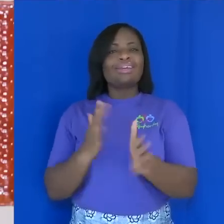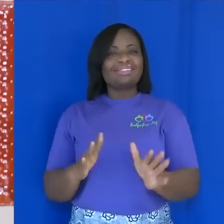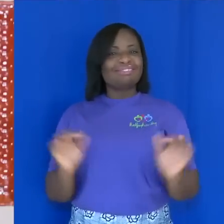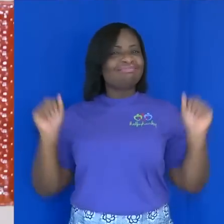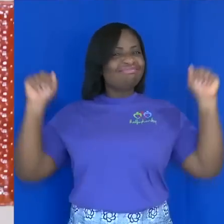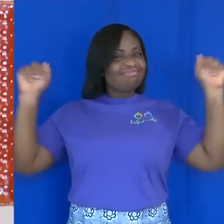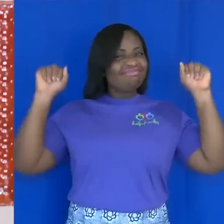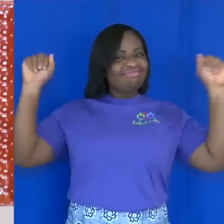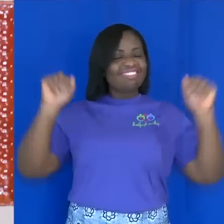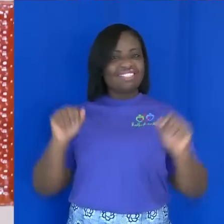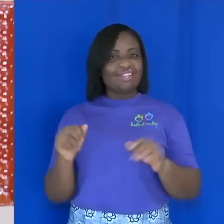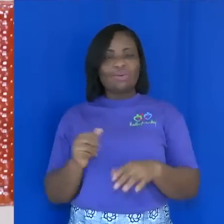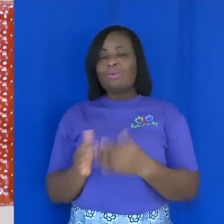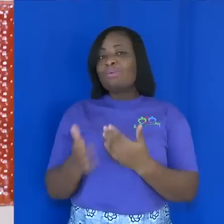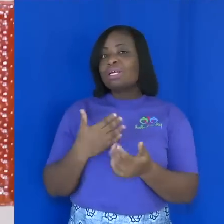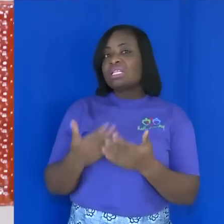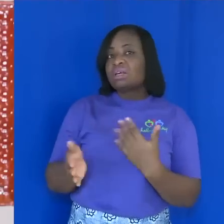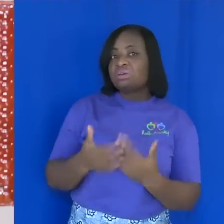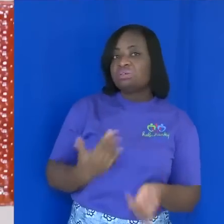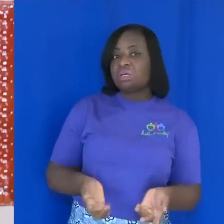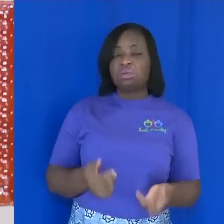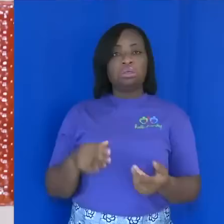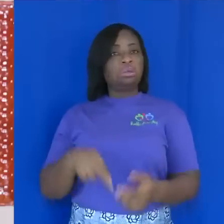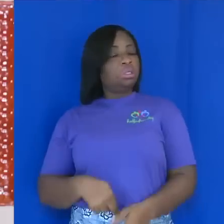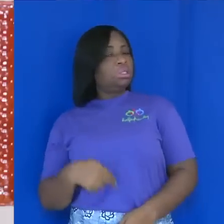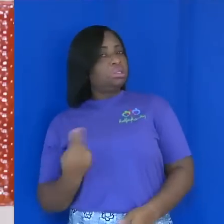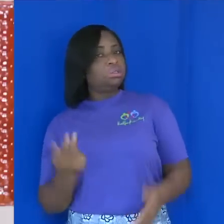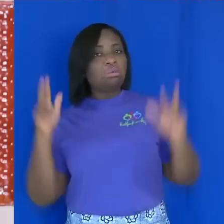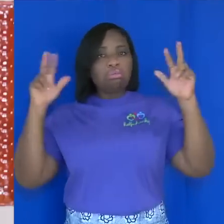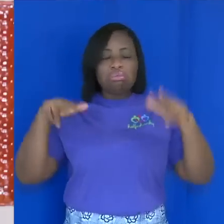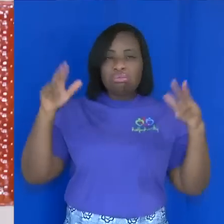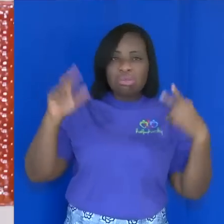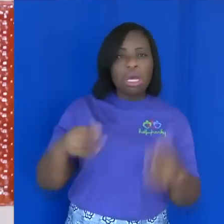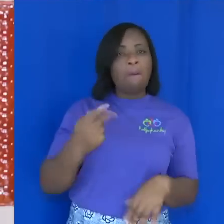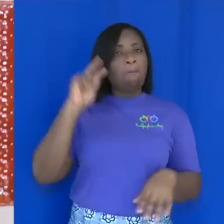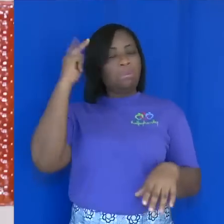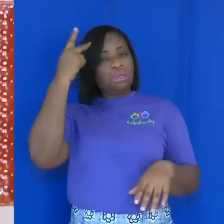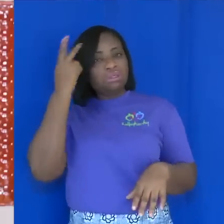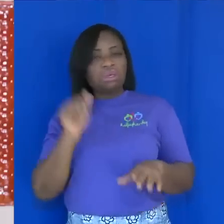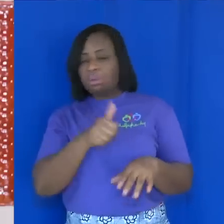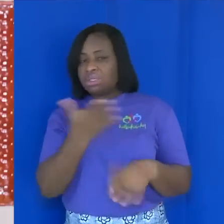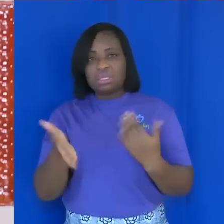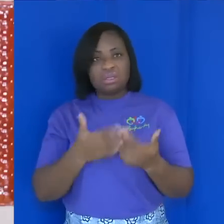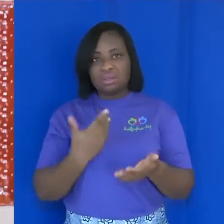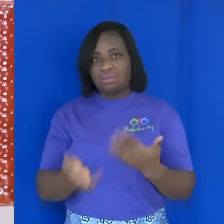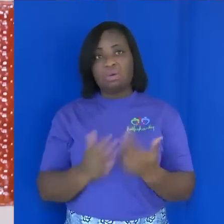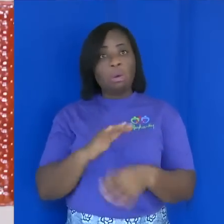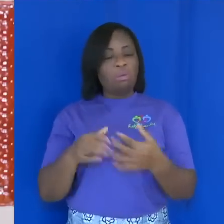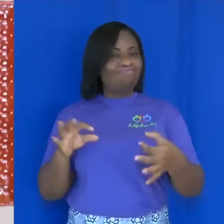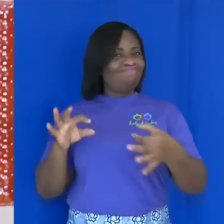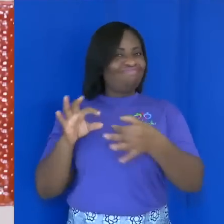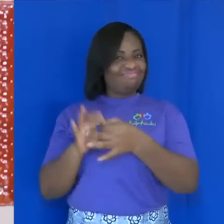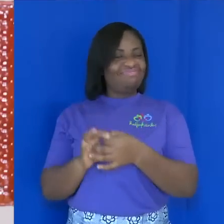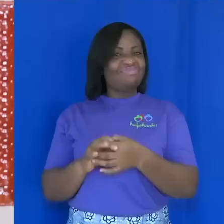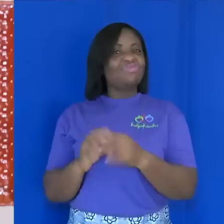together, irrespective of ethnic, religious, or partisan political considerations, to help win